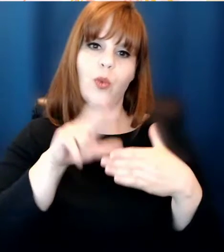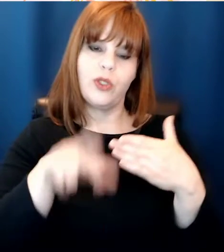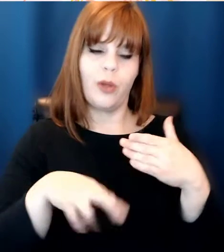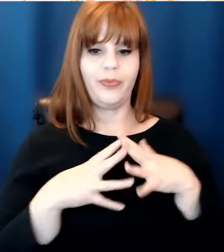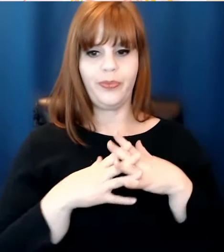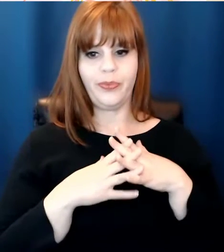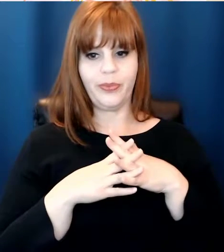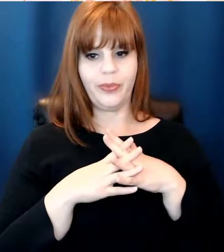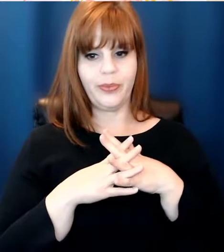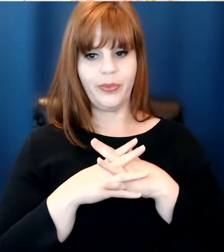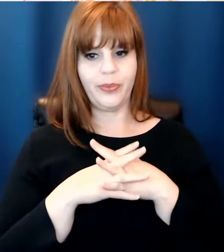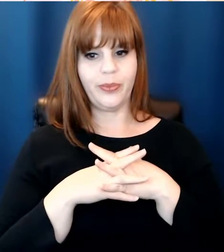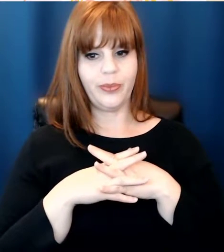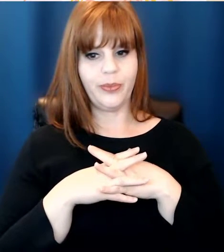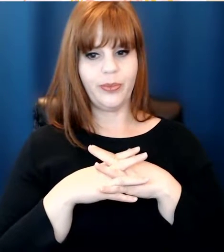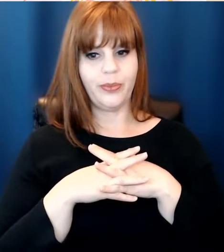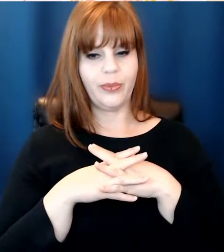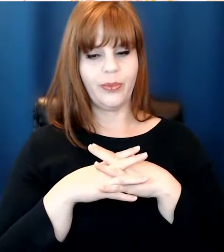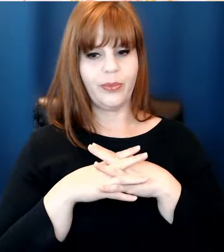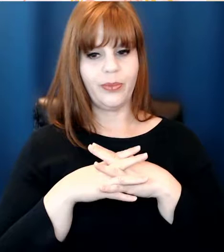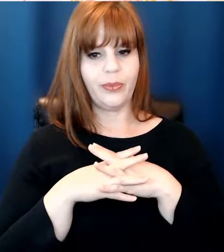my Zoom so you can see.